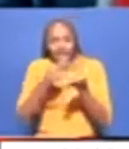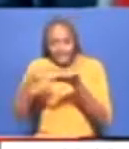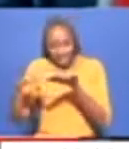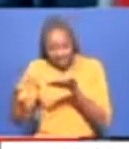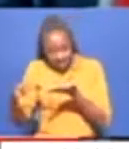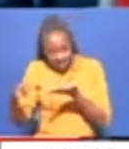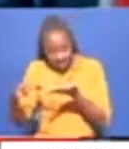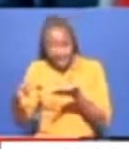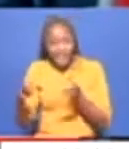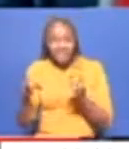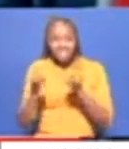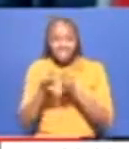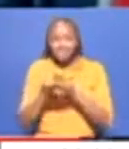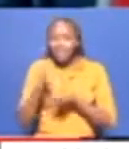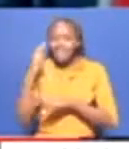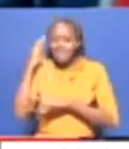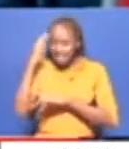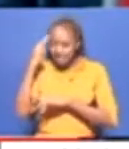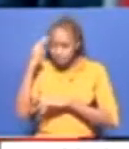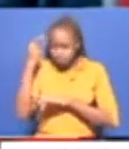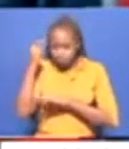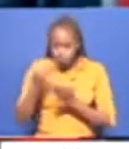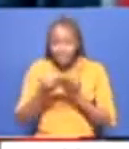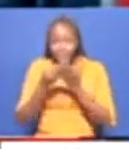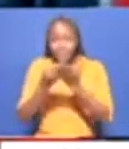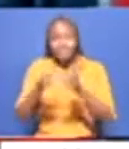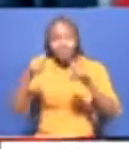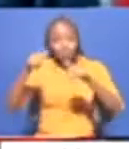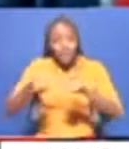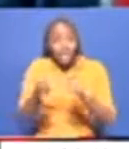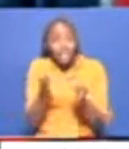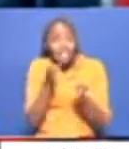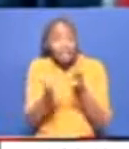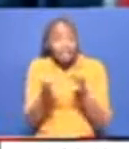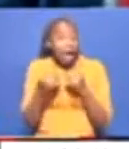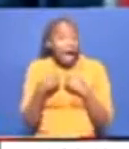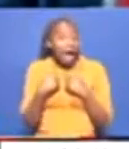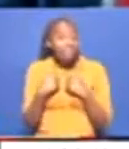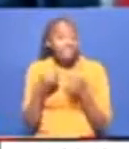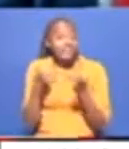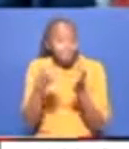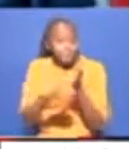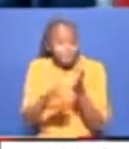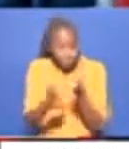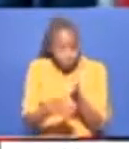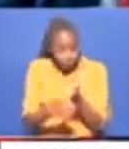And the reason again for submitting today is that if there's an issue, then you can go